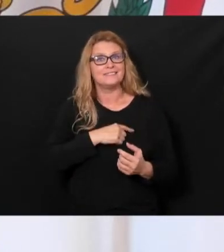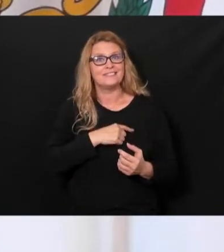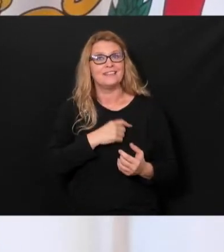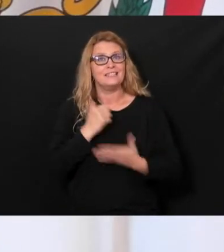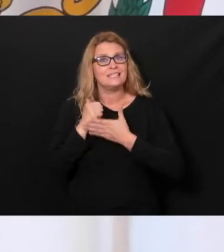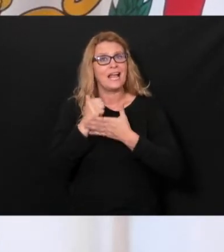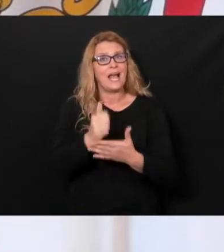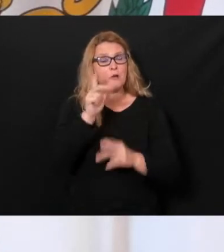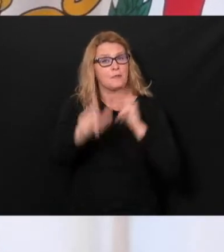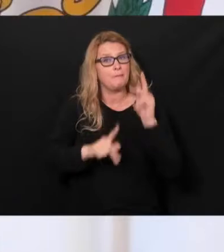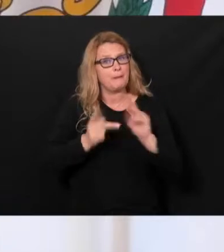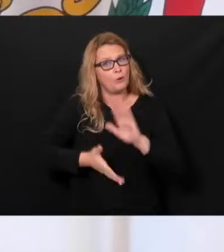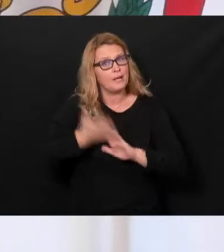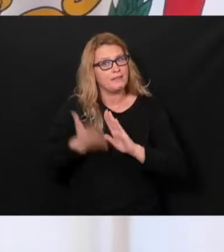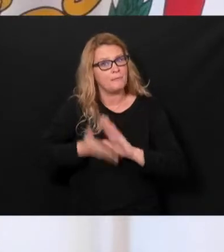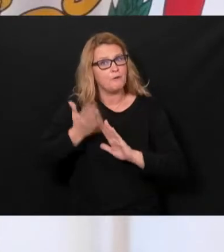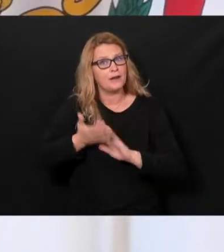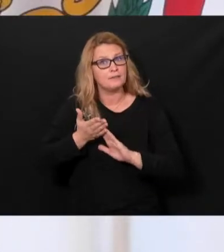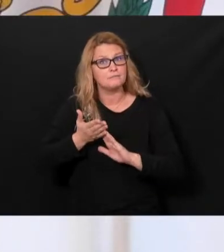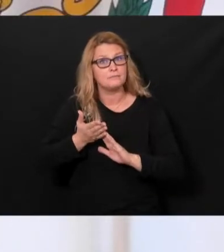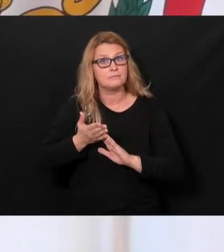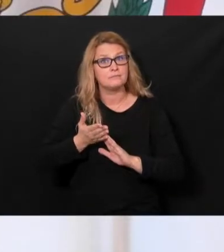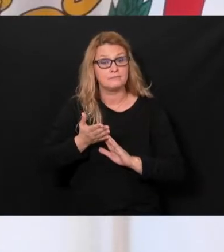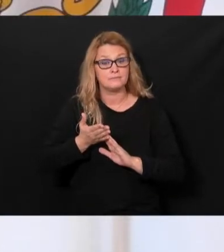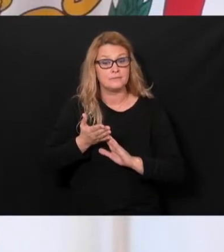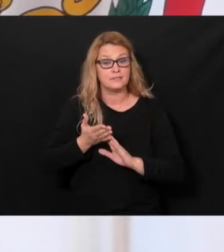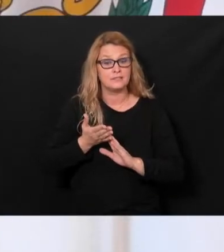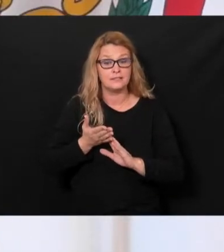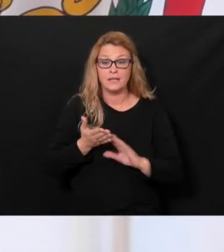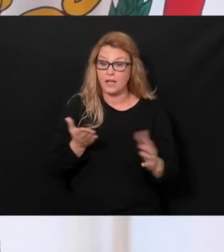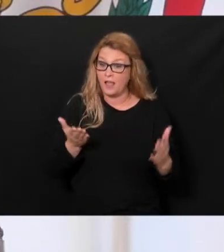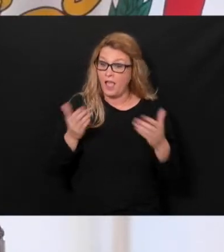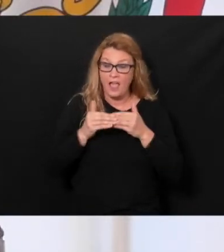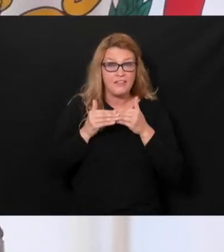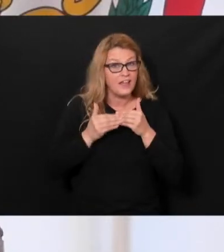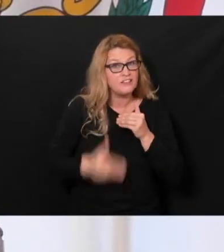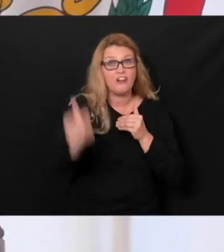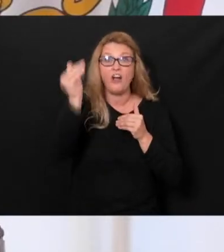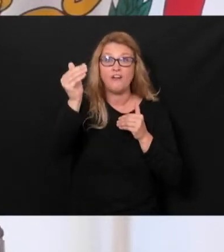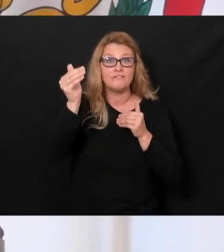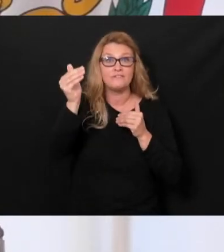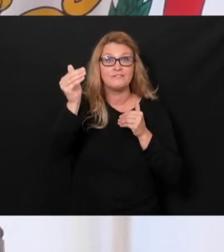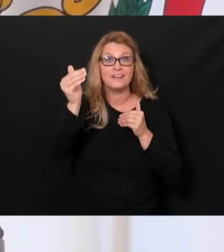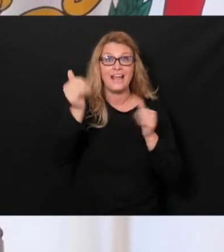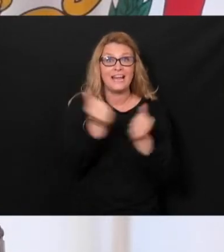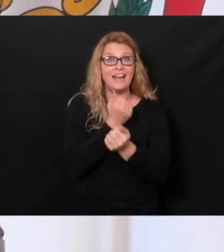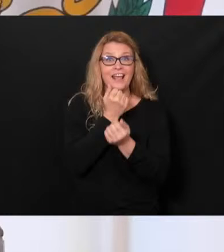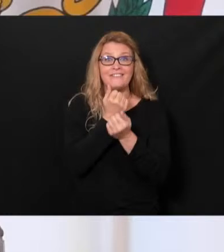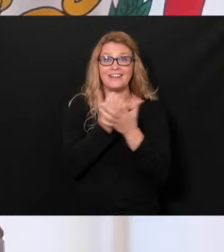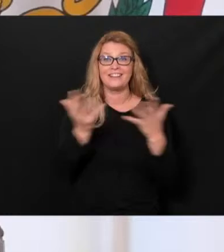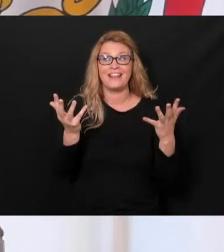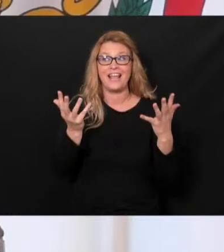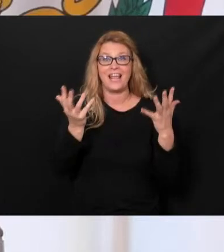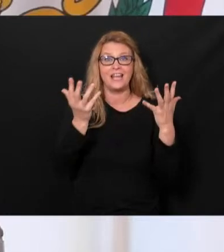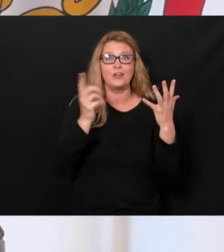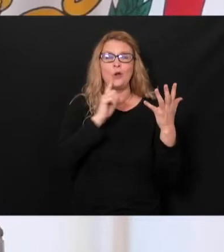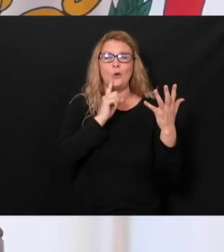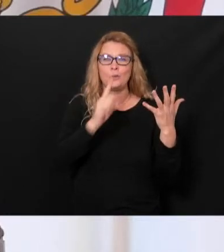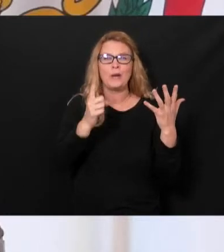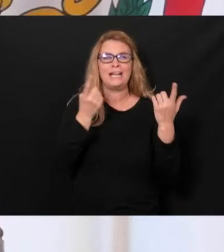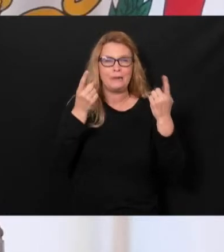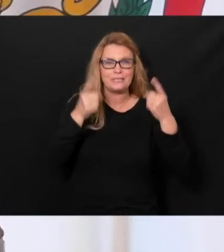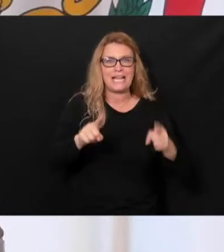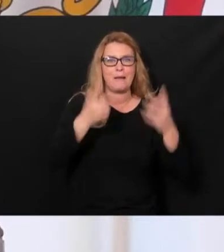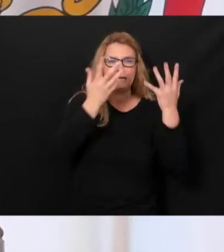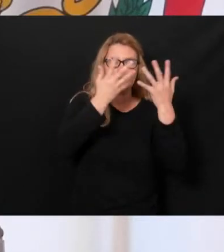people really going. Well, those people took off and everything. And absolutely, everything began to really happen.